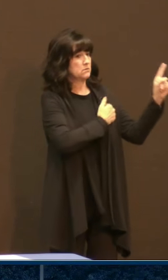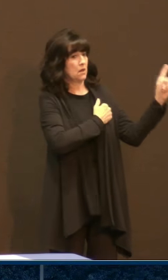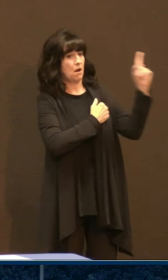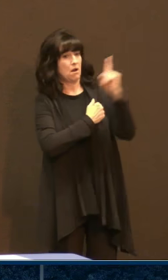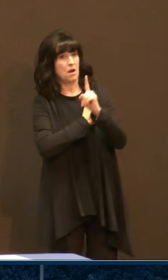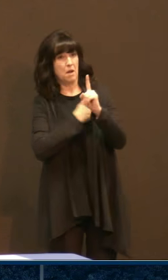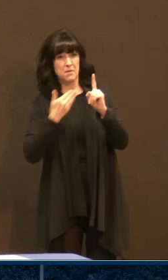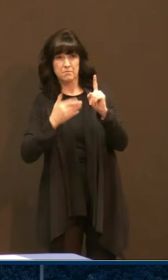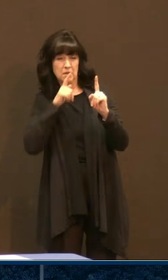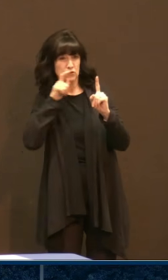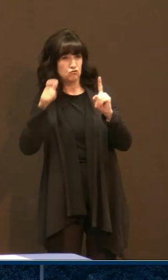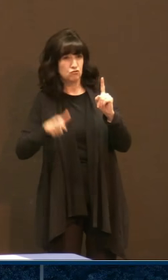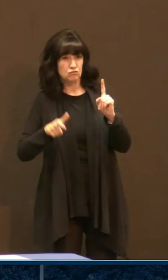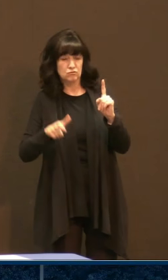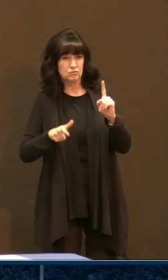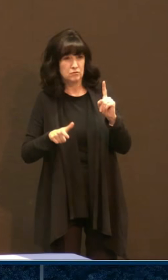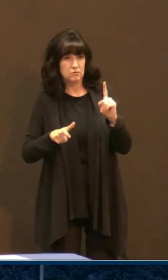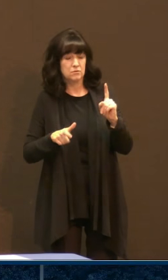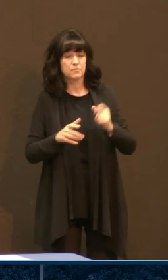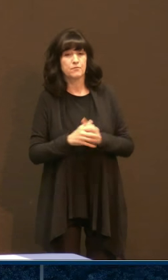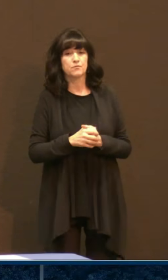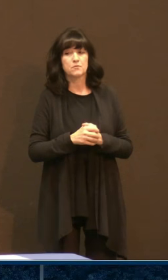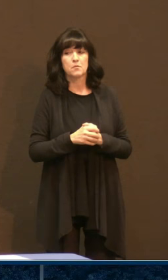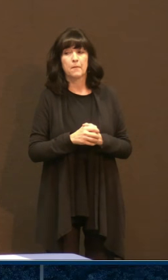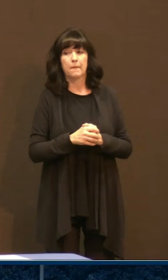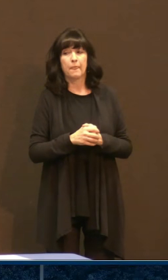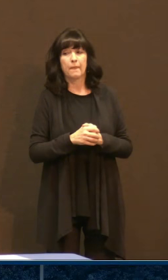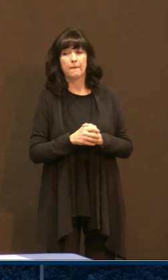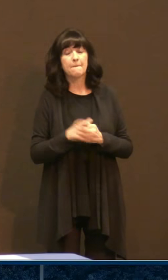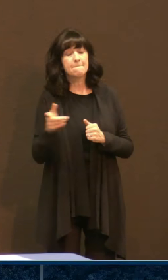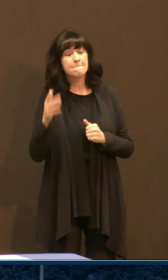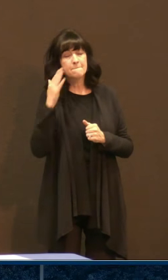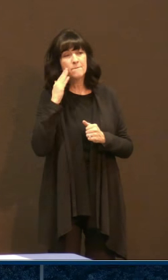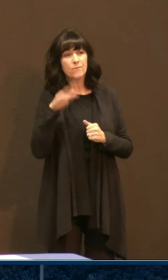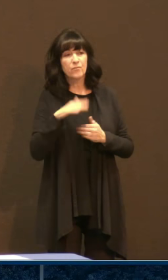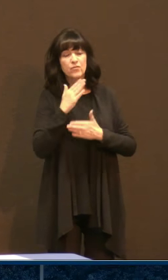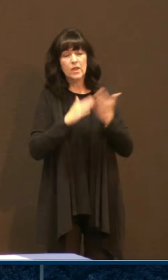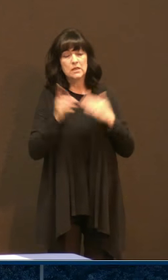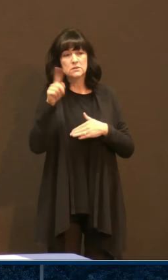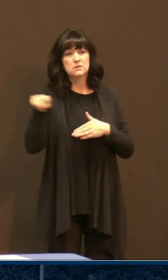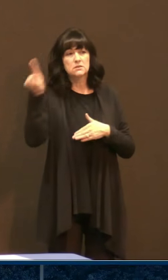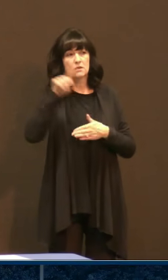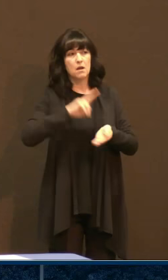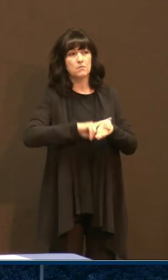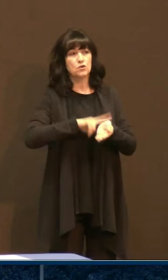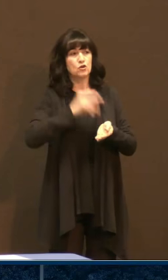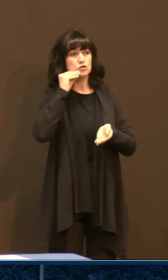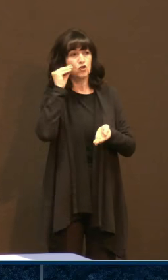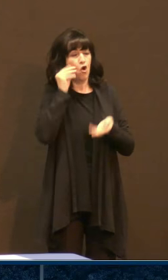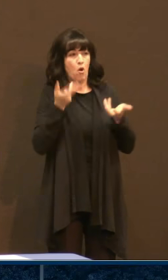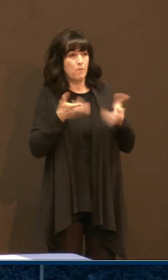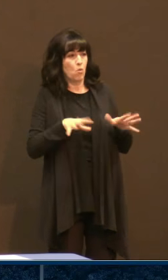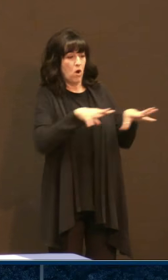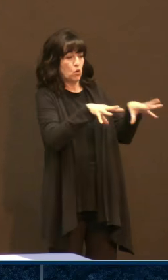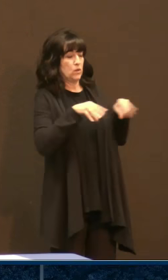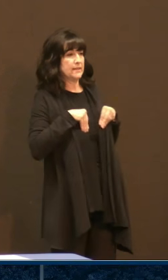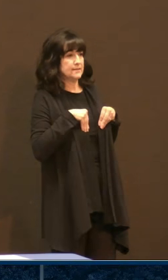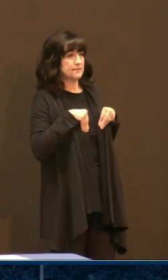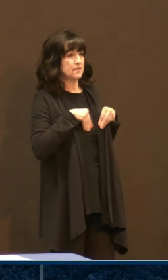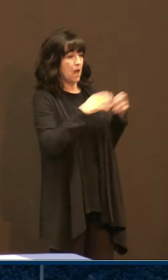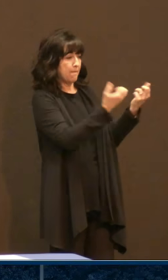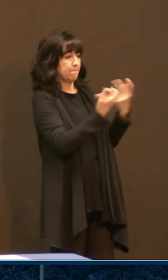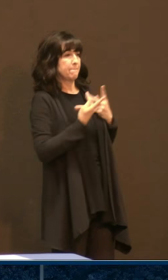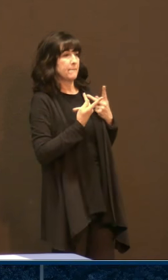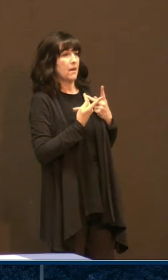Dr. Rattay. One is that there's been some hesitancy in accepting patients back to the nursing